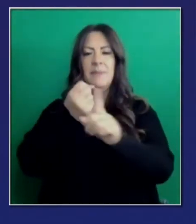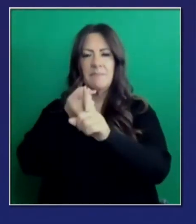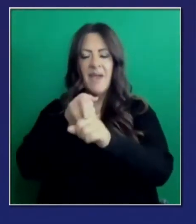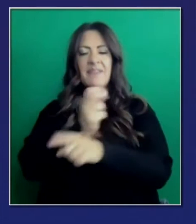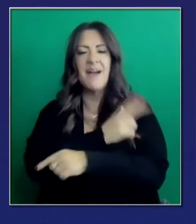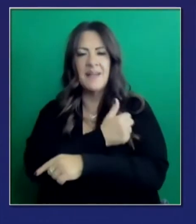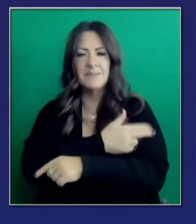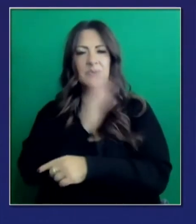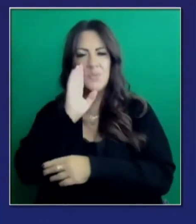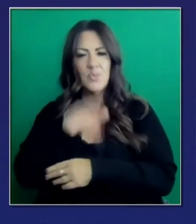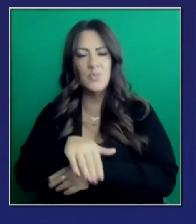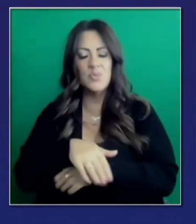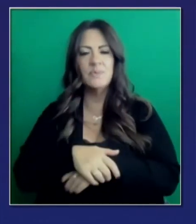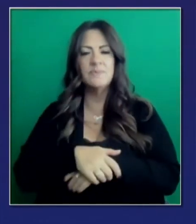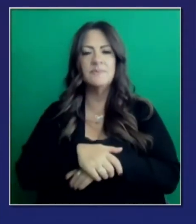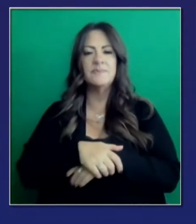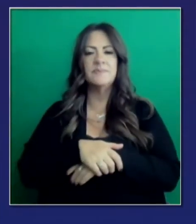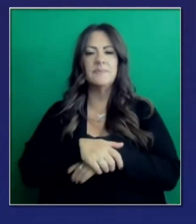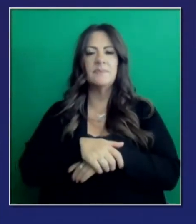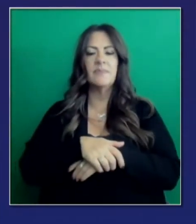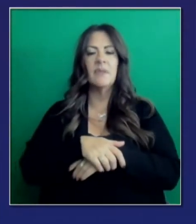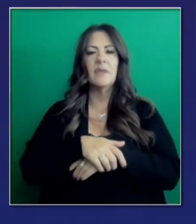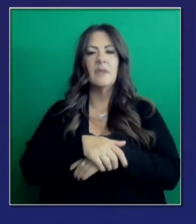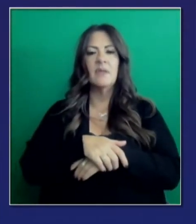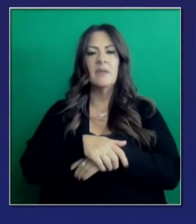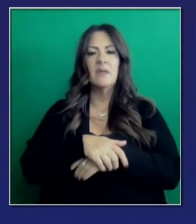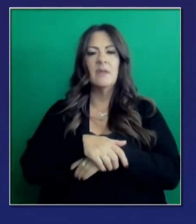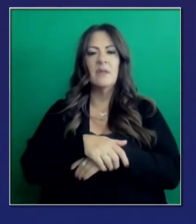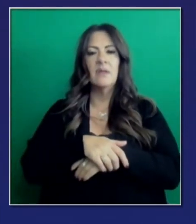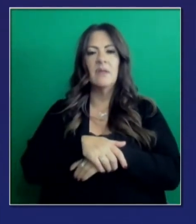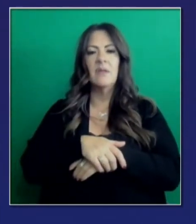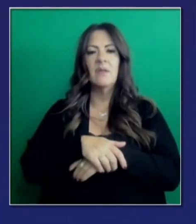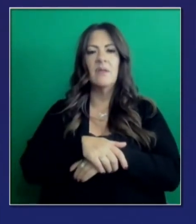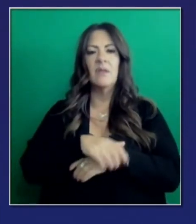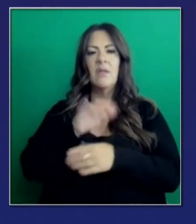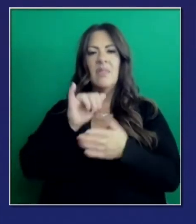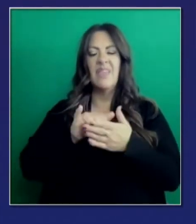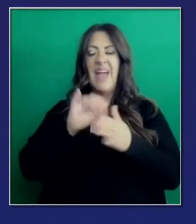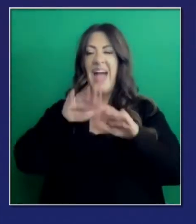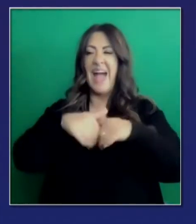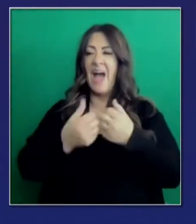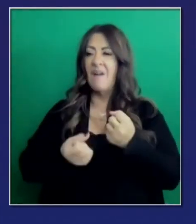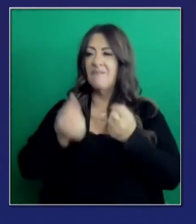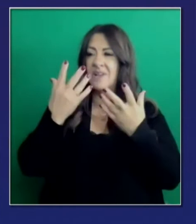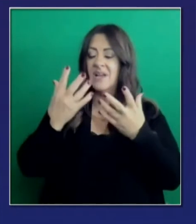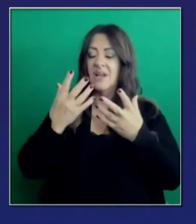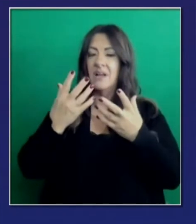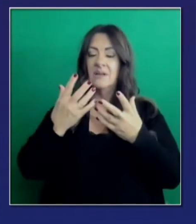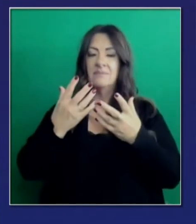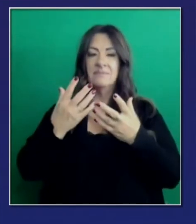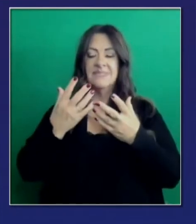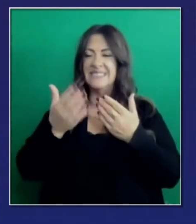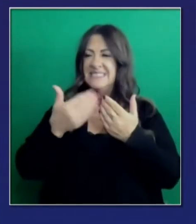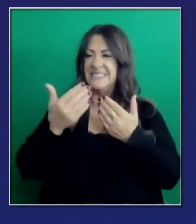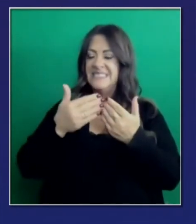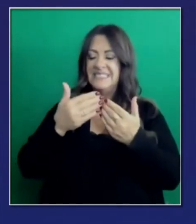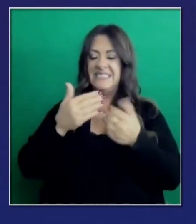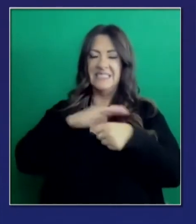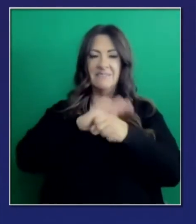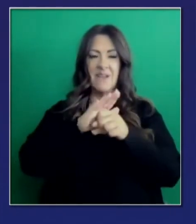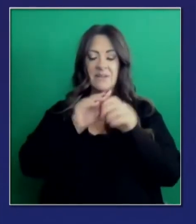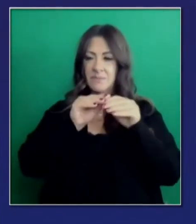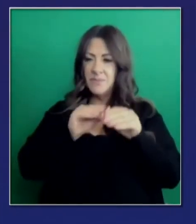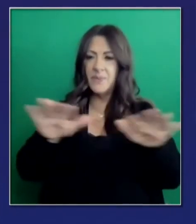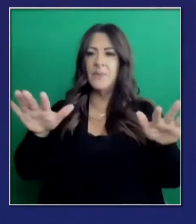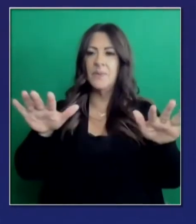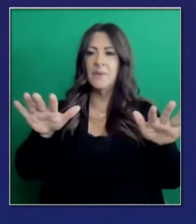case rates, the R effective, which is that transmission rate or how transmissible the virus is. We look forward